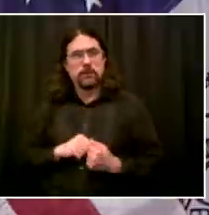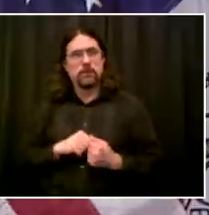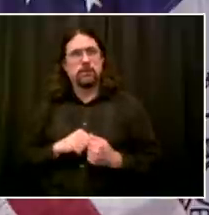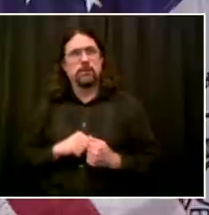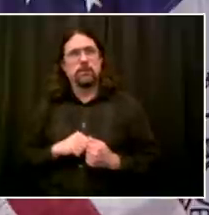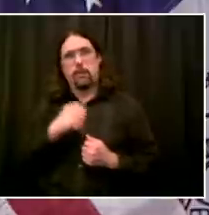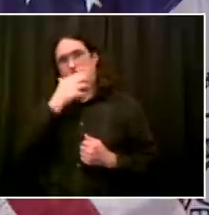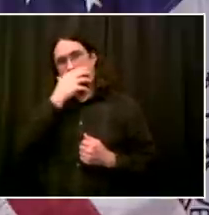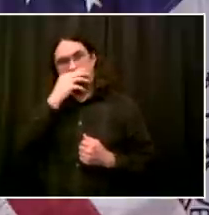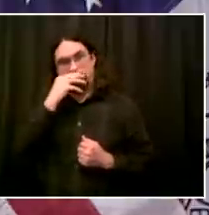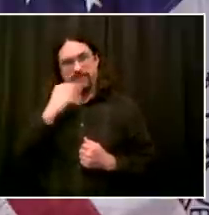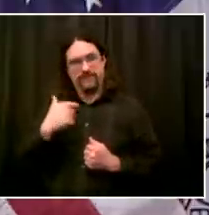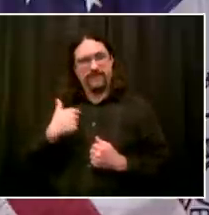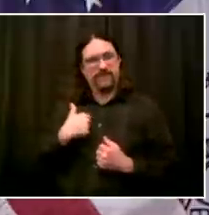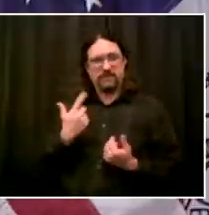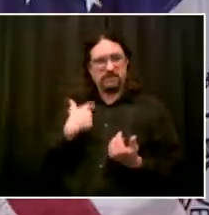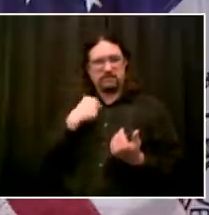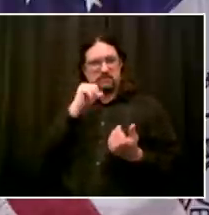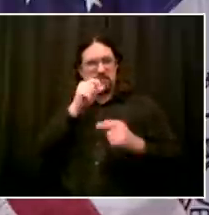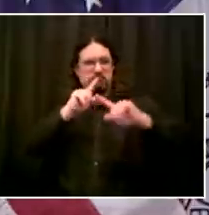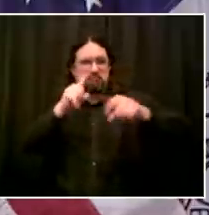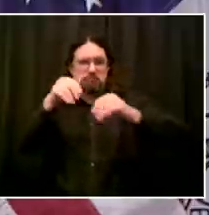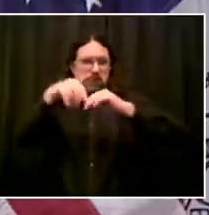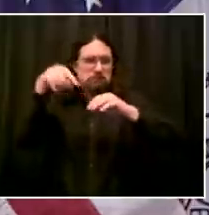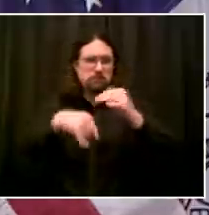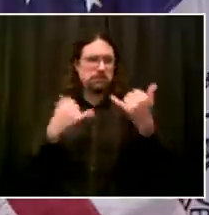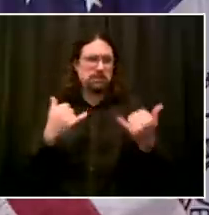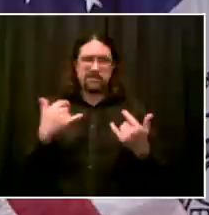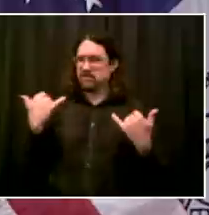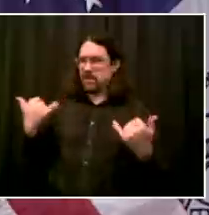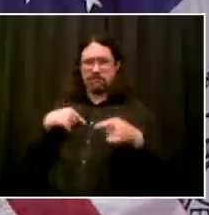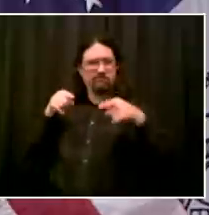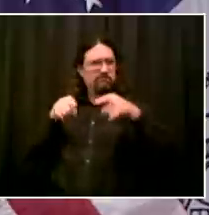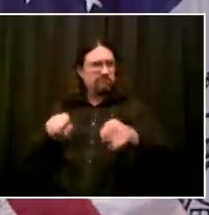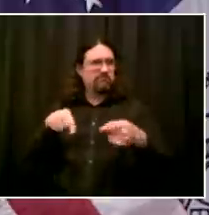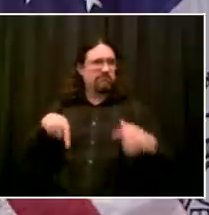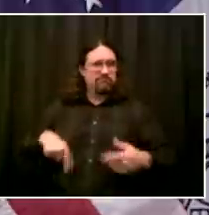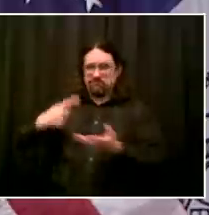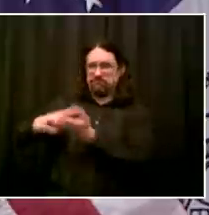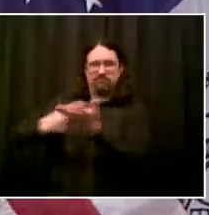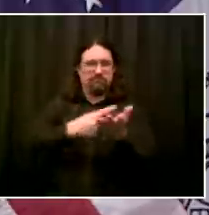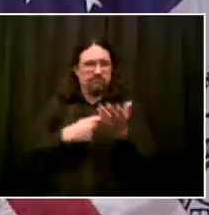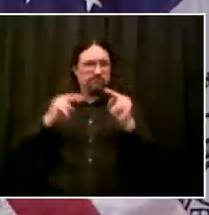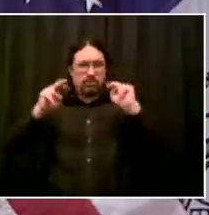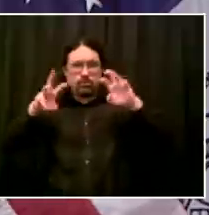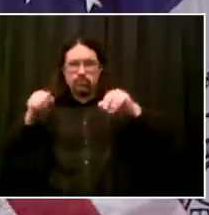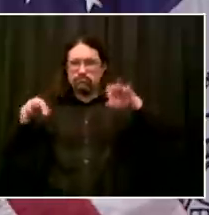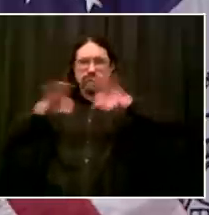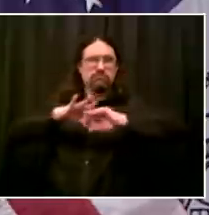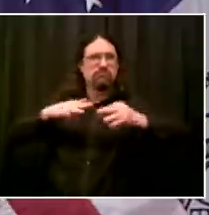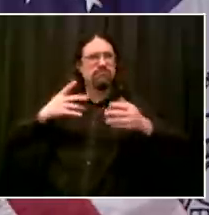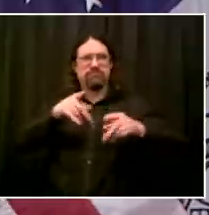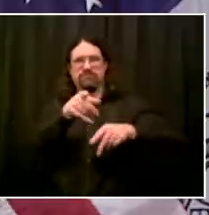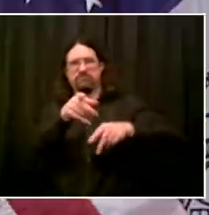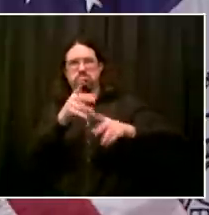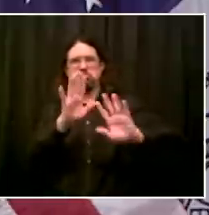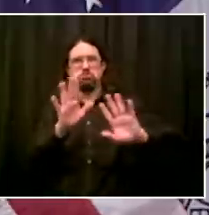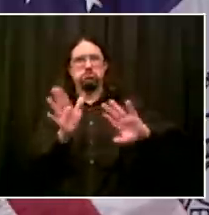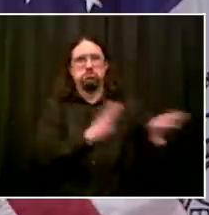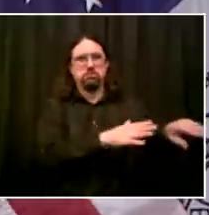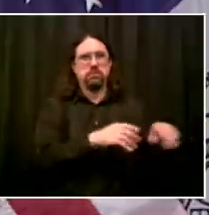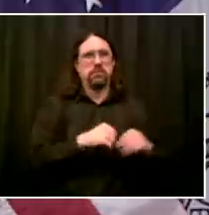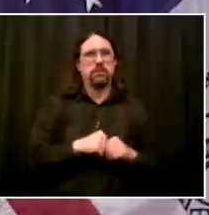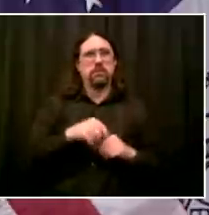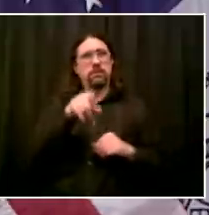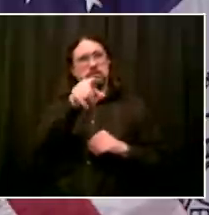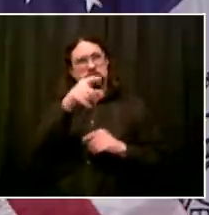together. Now, do you have questions in the here and now? Well, my question is basically, it's